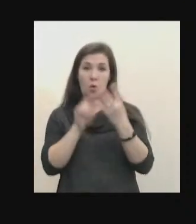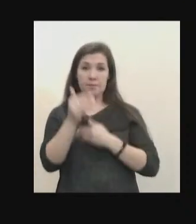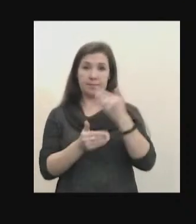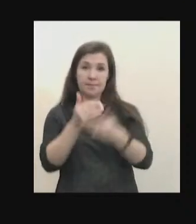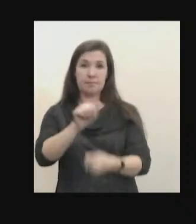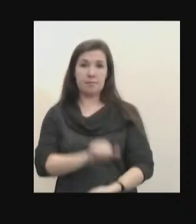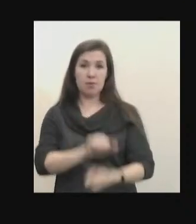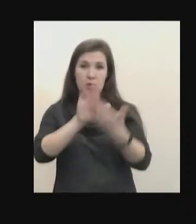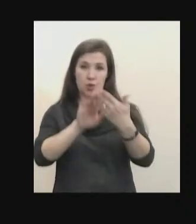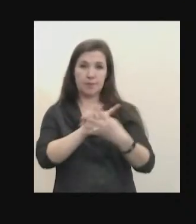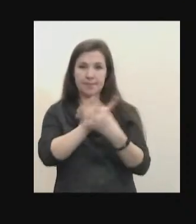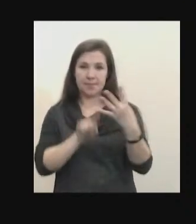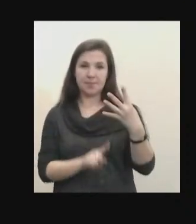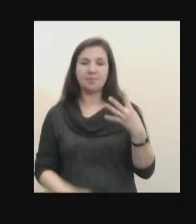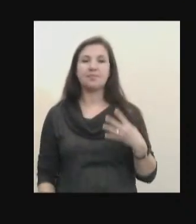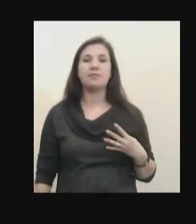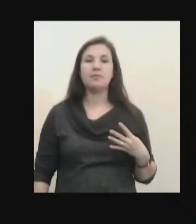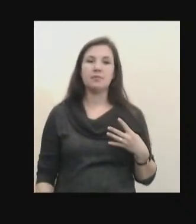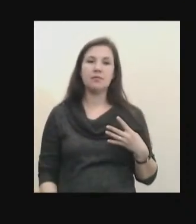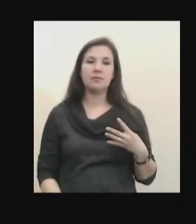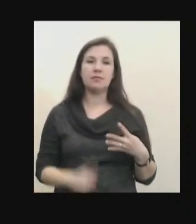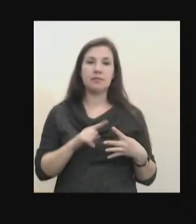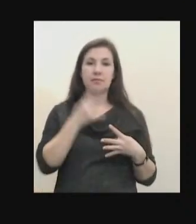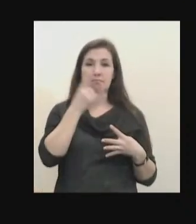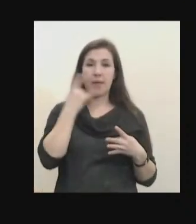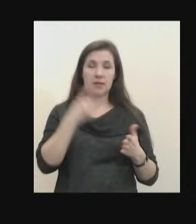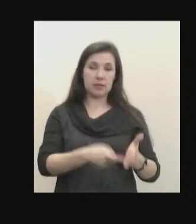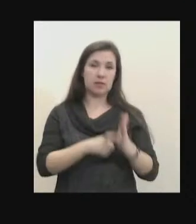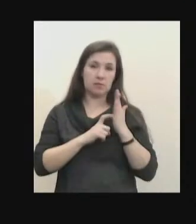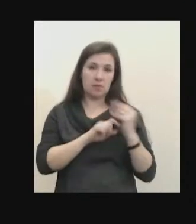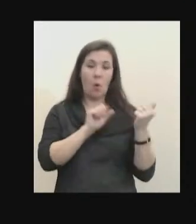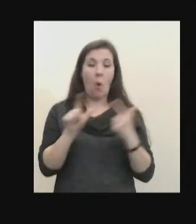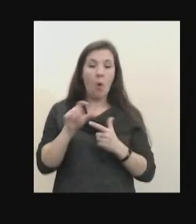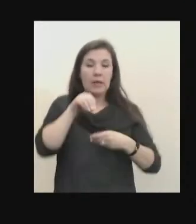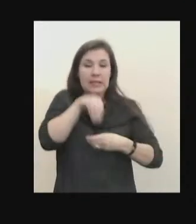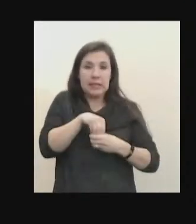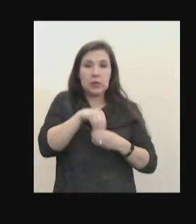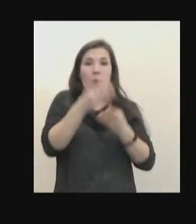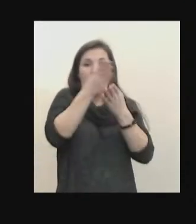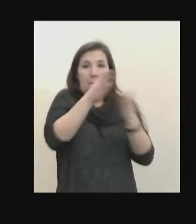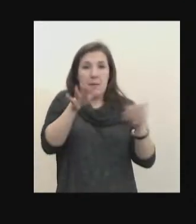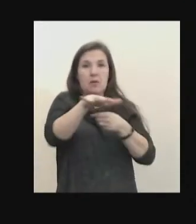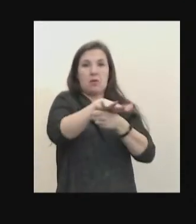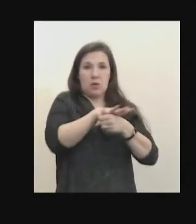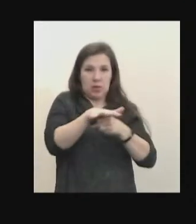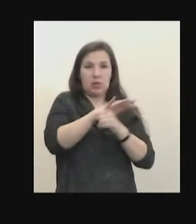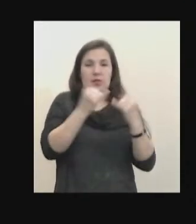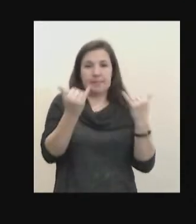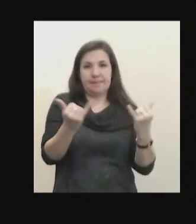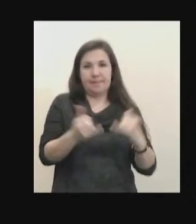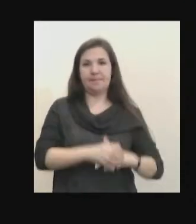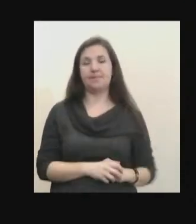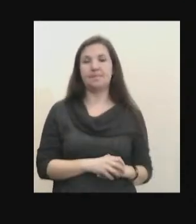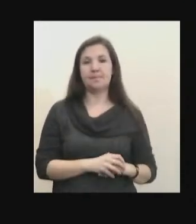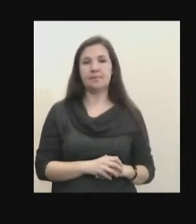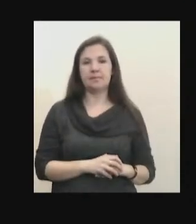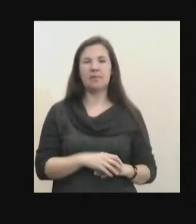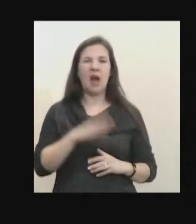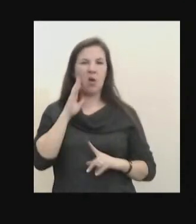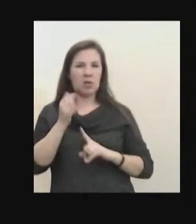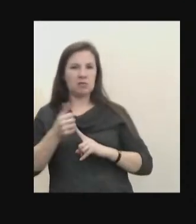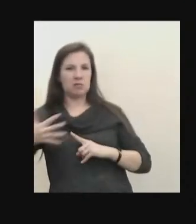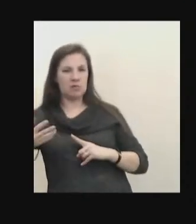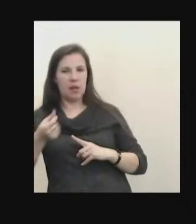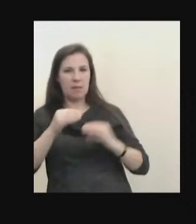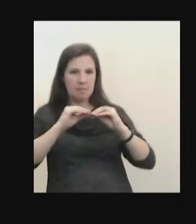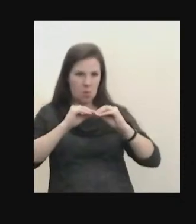reduce caseloads in hospital patients. Mask mandate for all indoor public locations in Erie County. We'll talk a little bit more all about this. We talked about